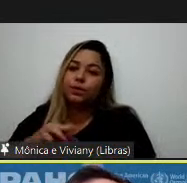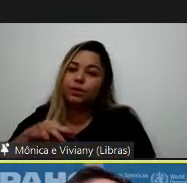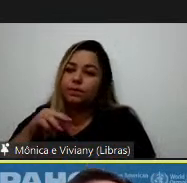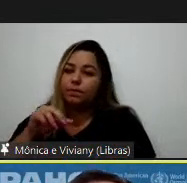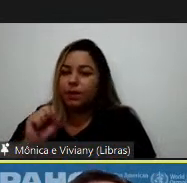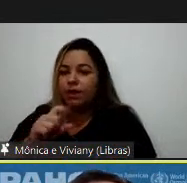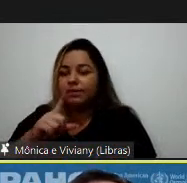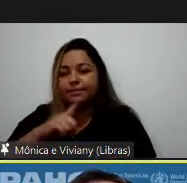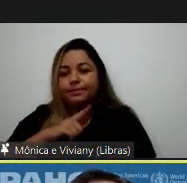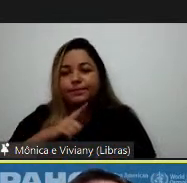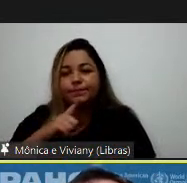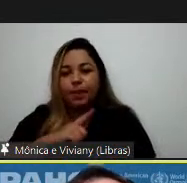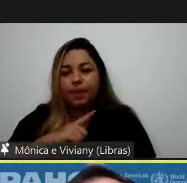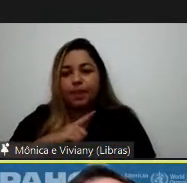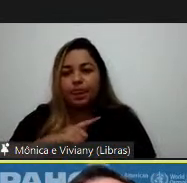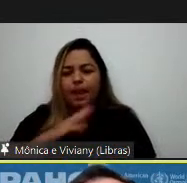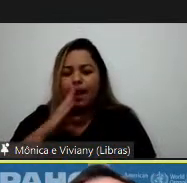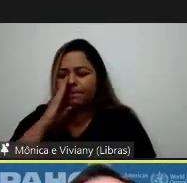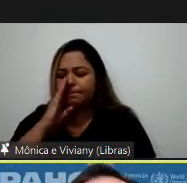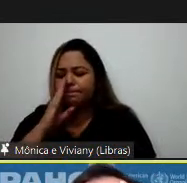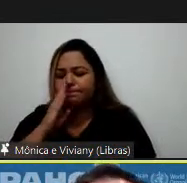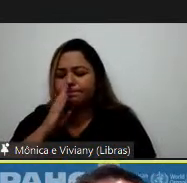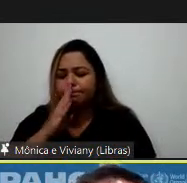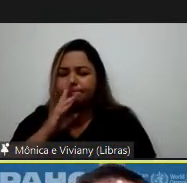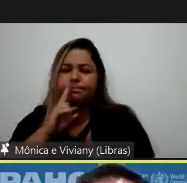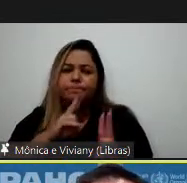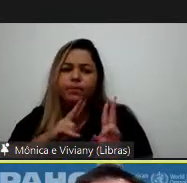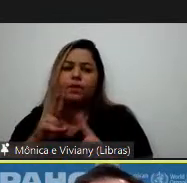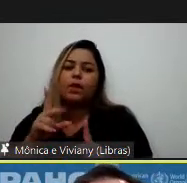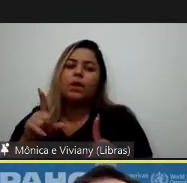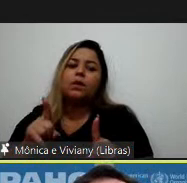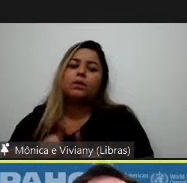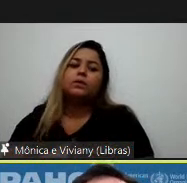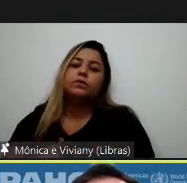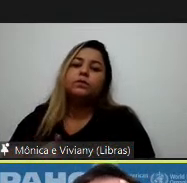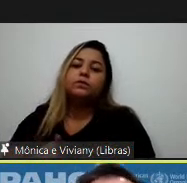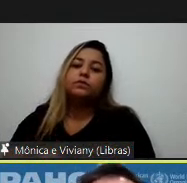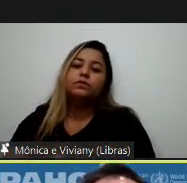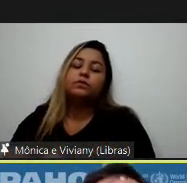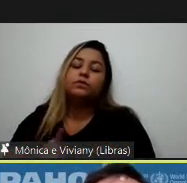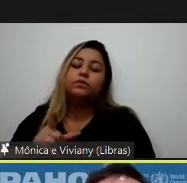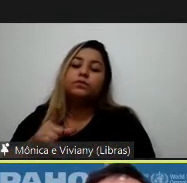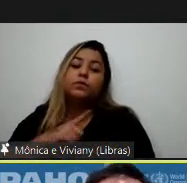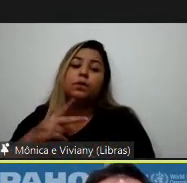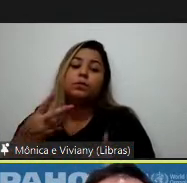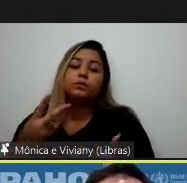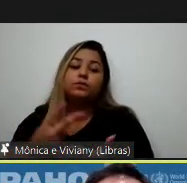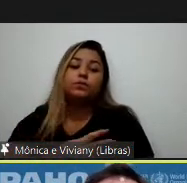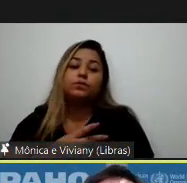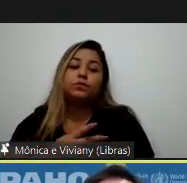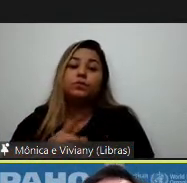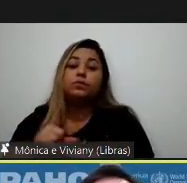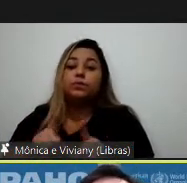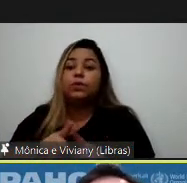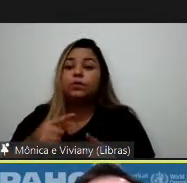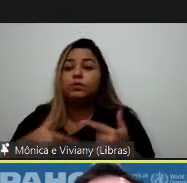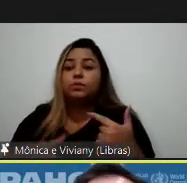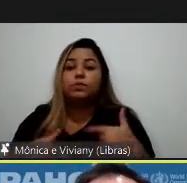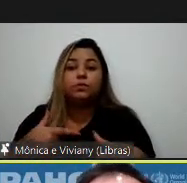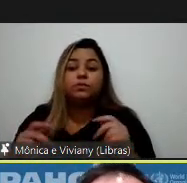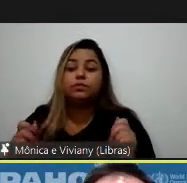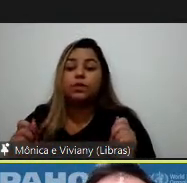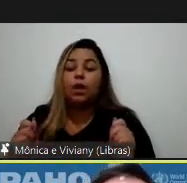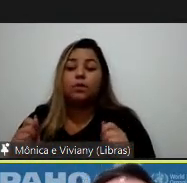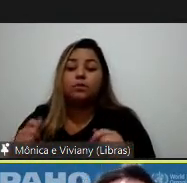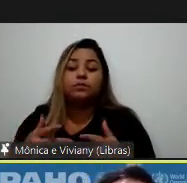programs that are centered in the situations of health and the duplication of the